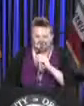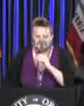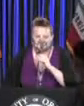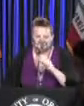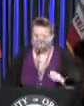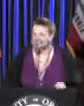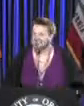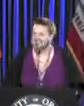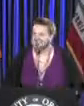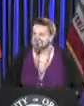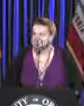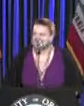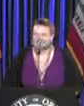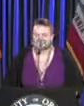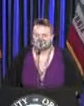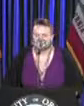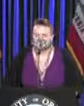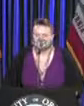the shot.